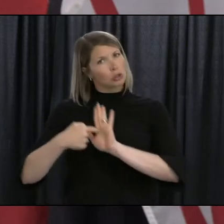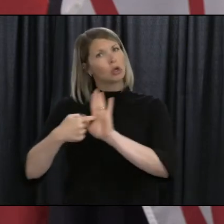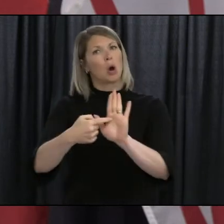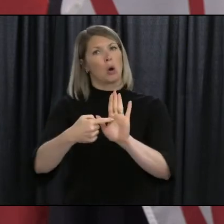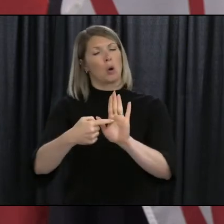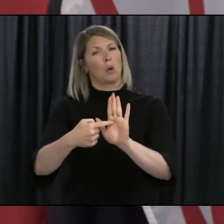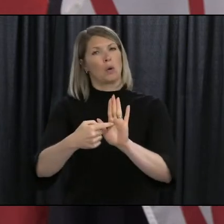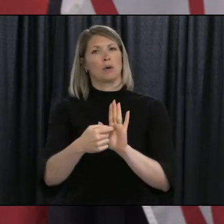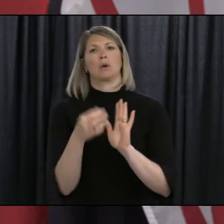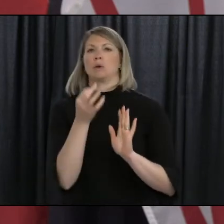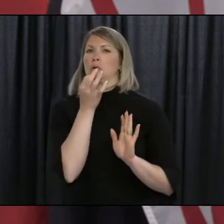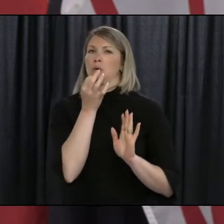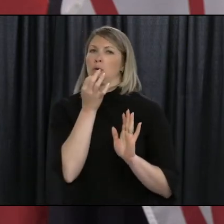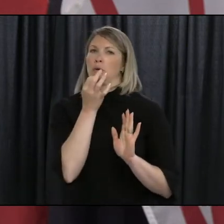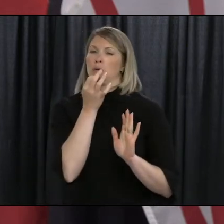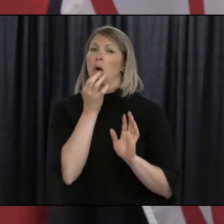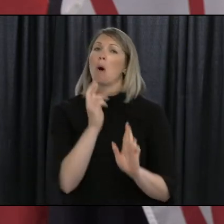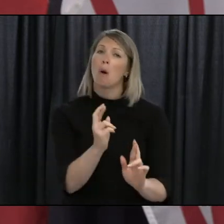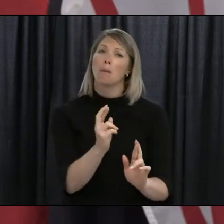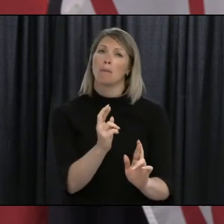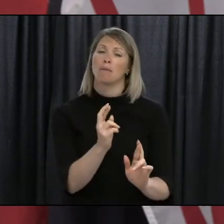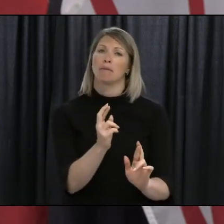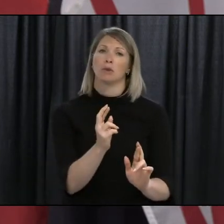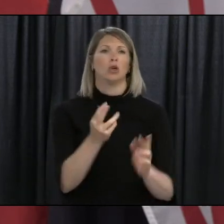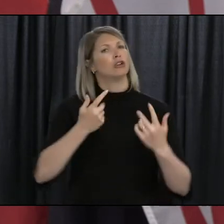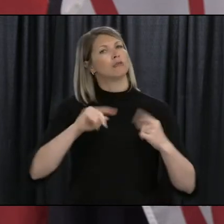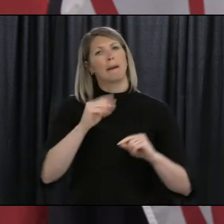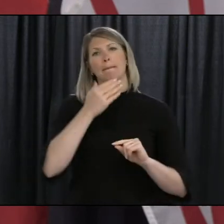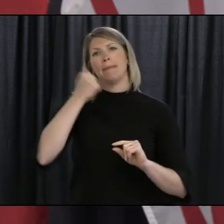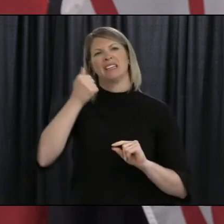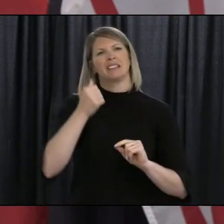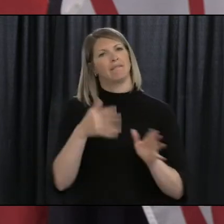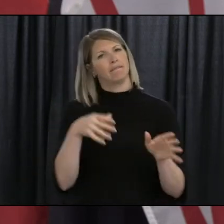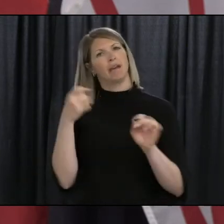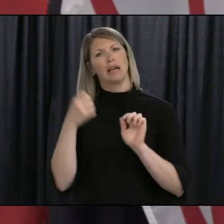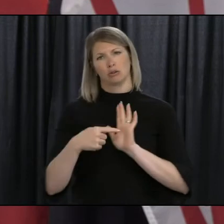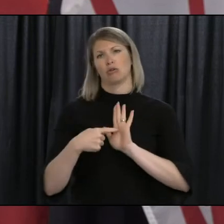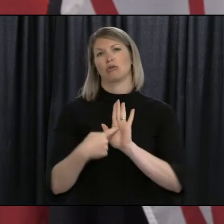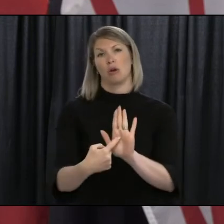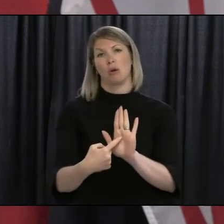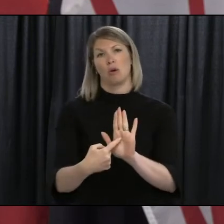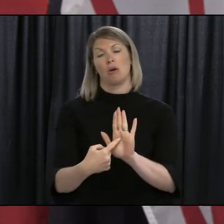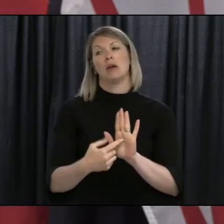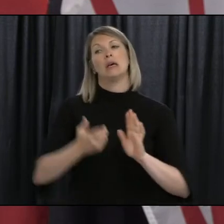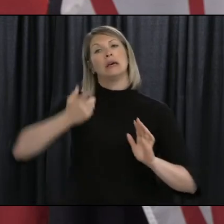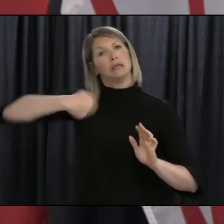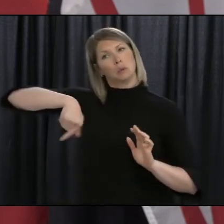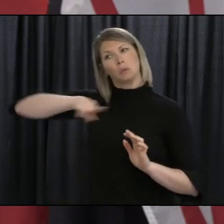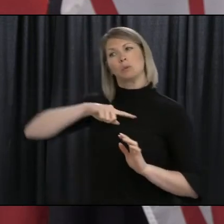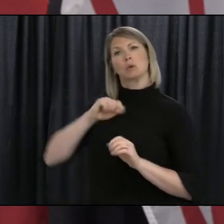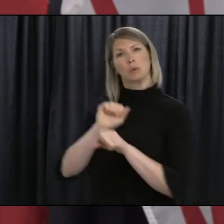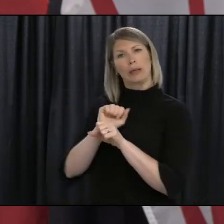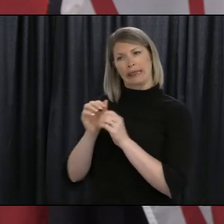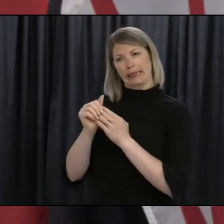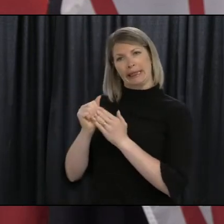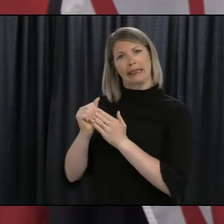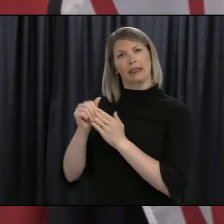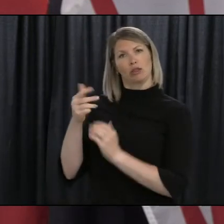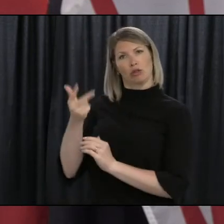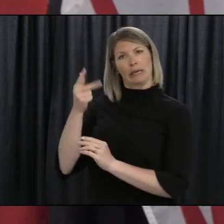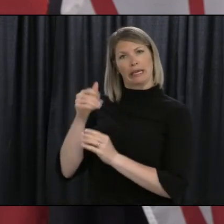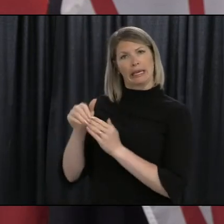work with opposition parties on how we move forward in dealing with the challenges we face. We will be